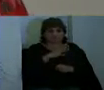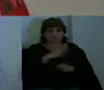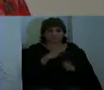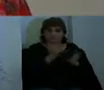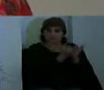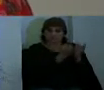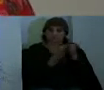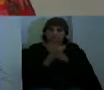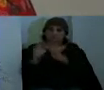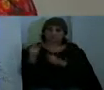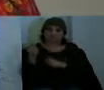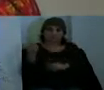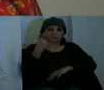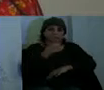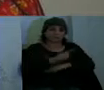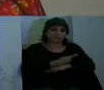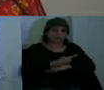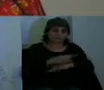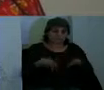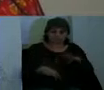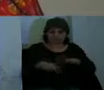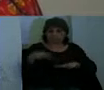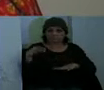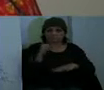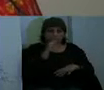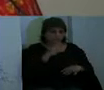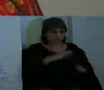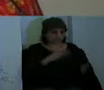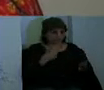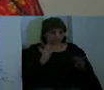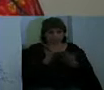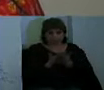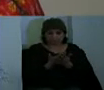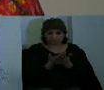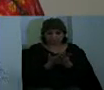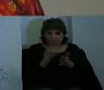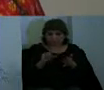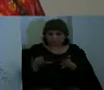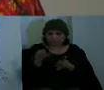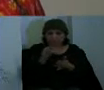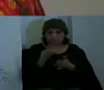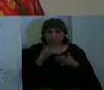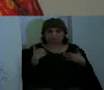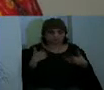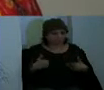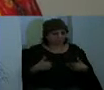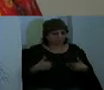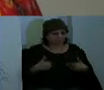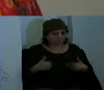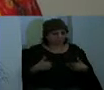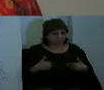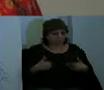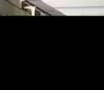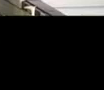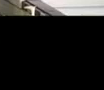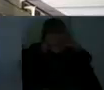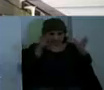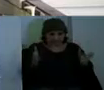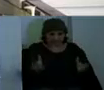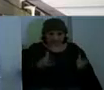rose. The women came to anoint the body that morning, and they found the stone was